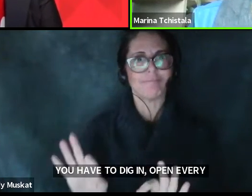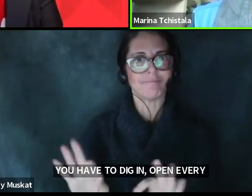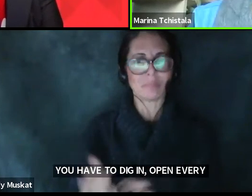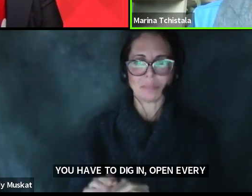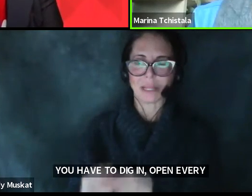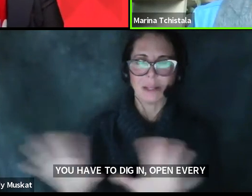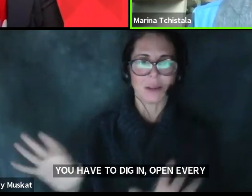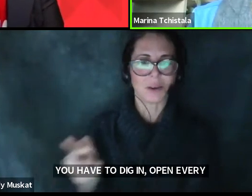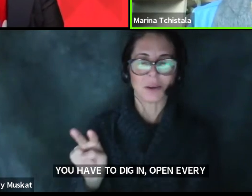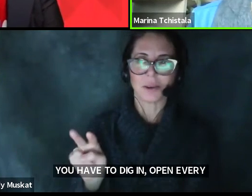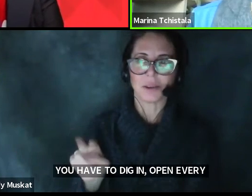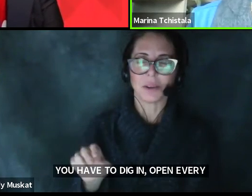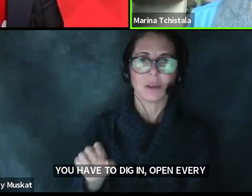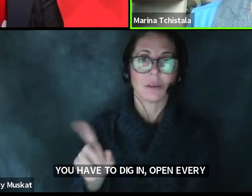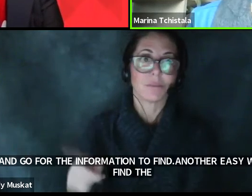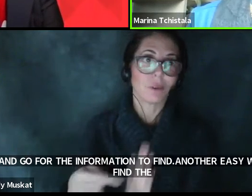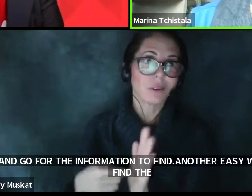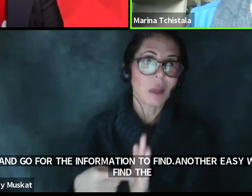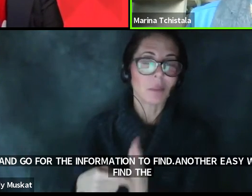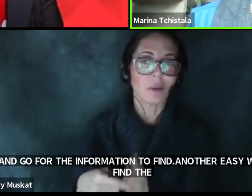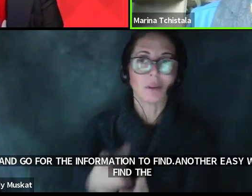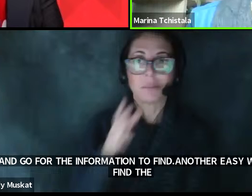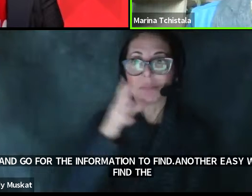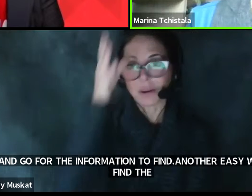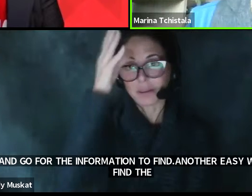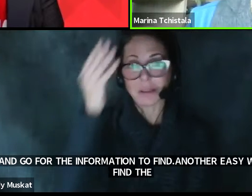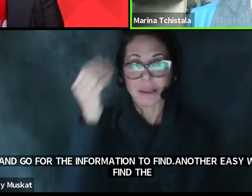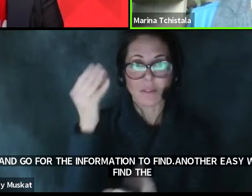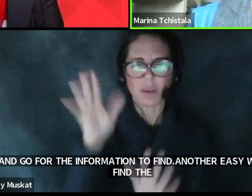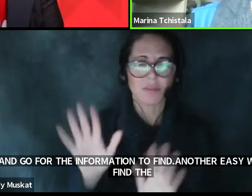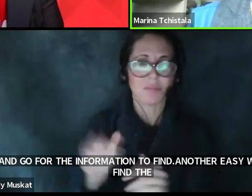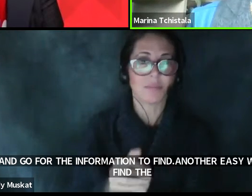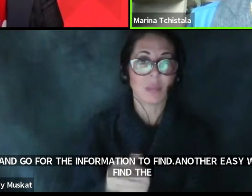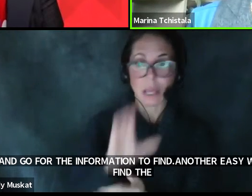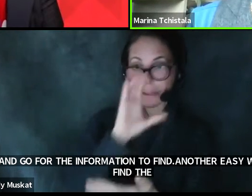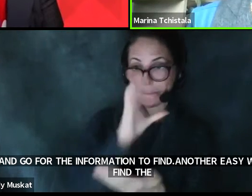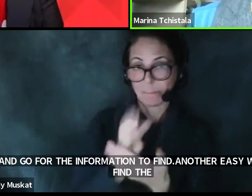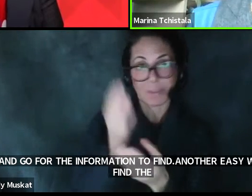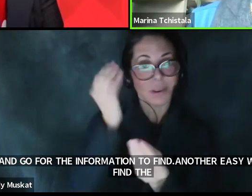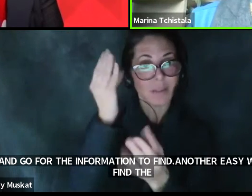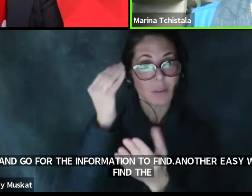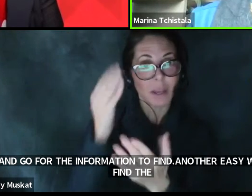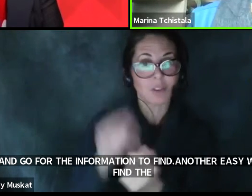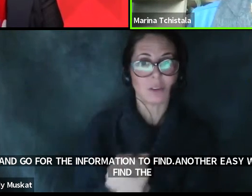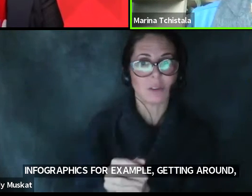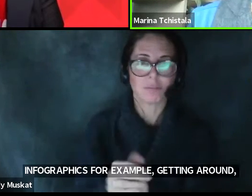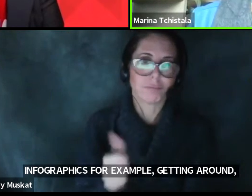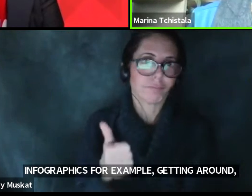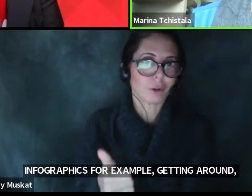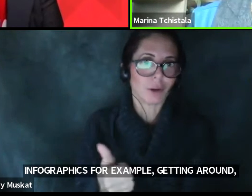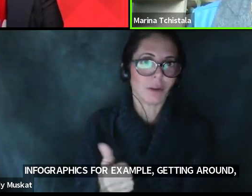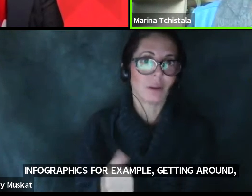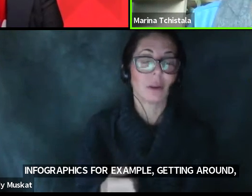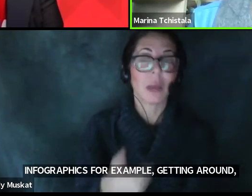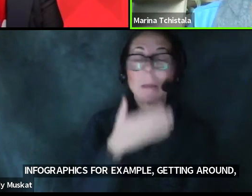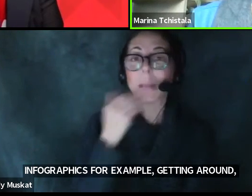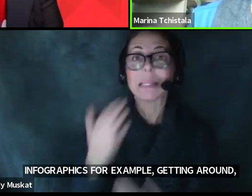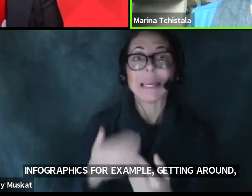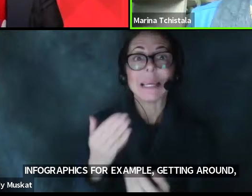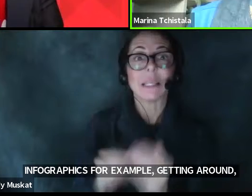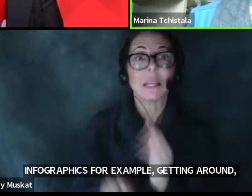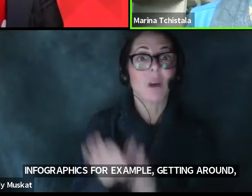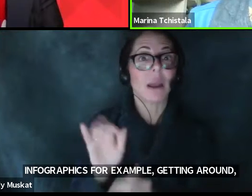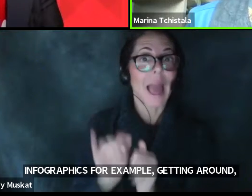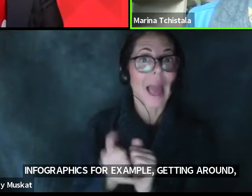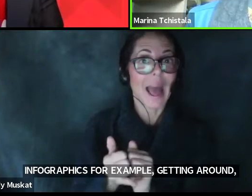for resources for parents. Infographics are wonderful. Easiest way to find the infographic, you would be surprised. Go on